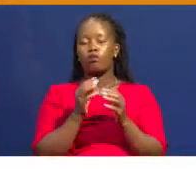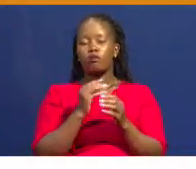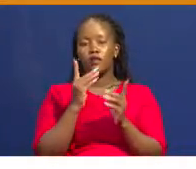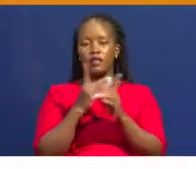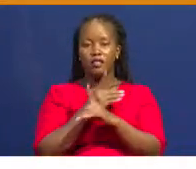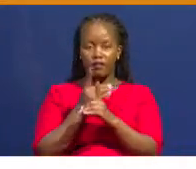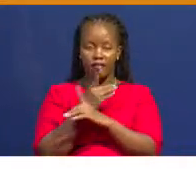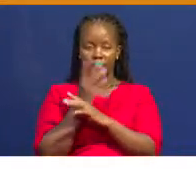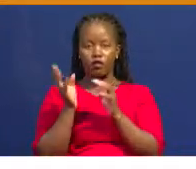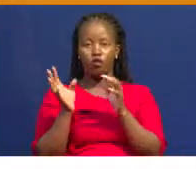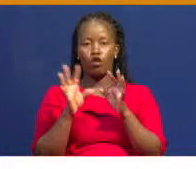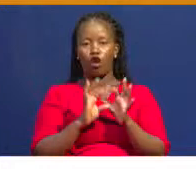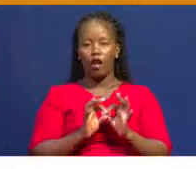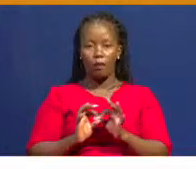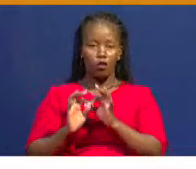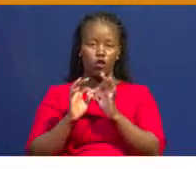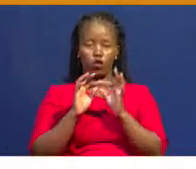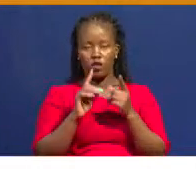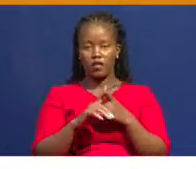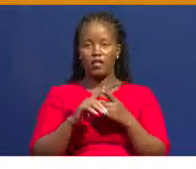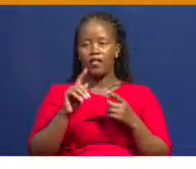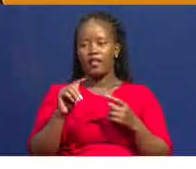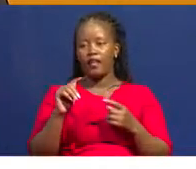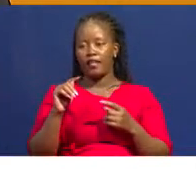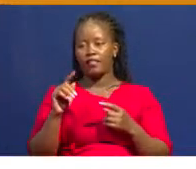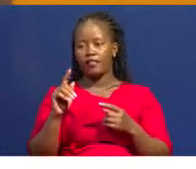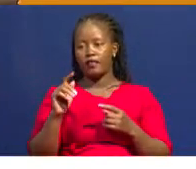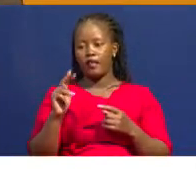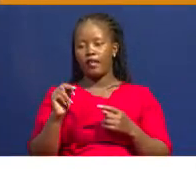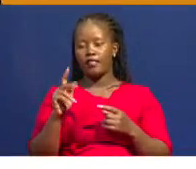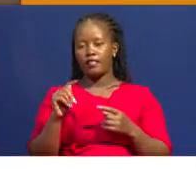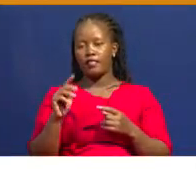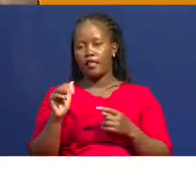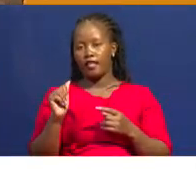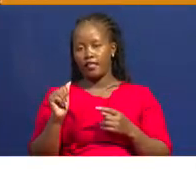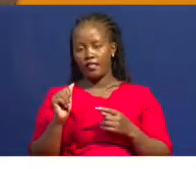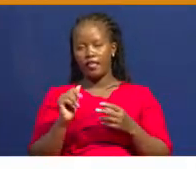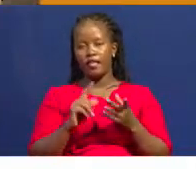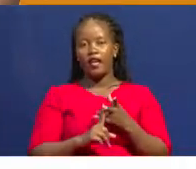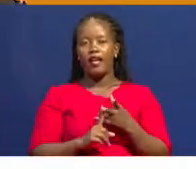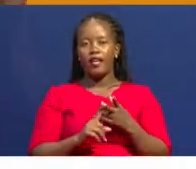and with NTSA, the National Police, it is really